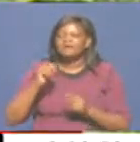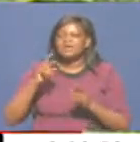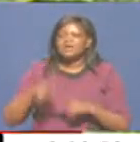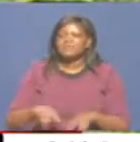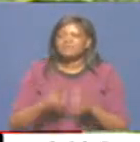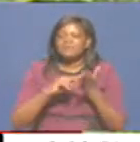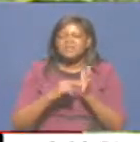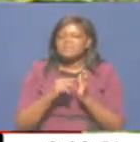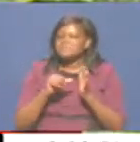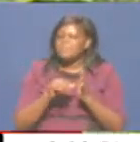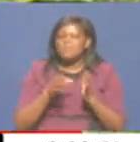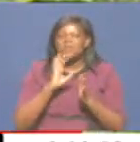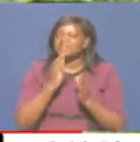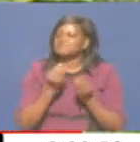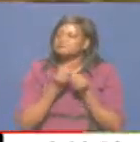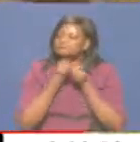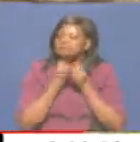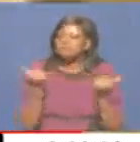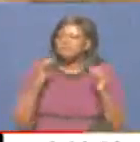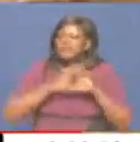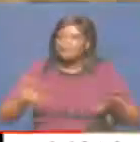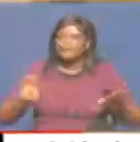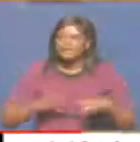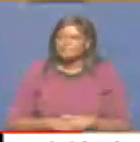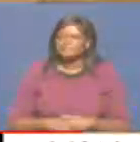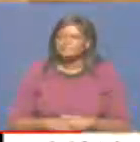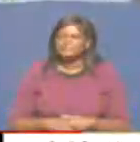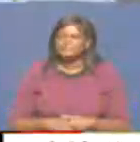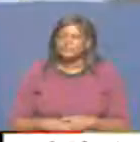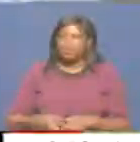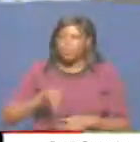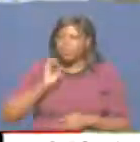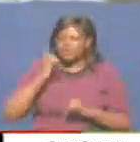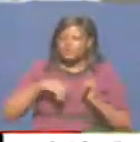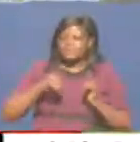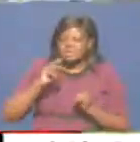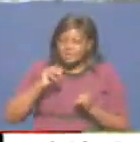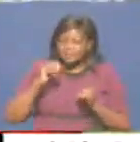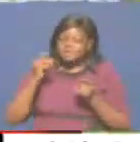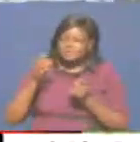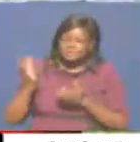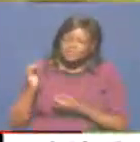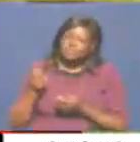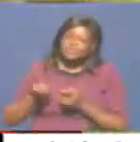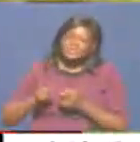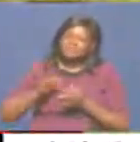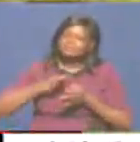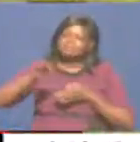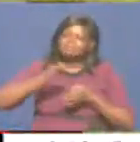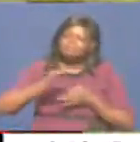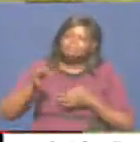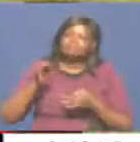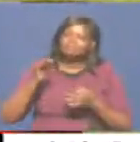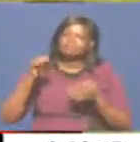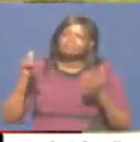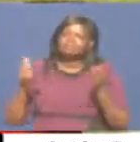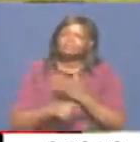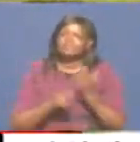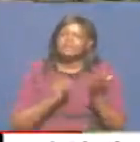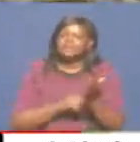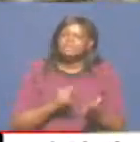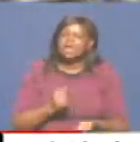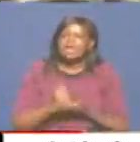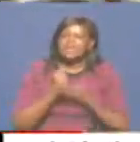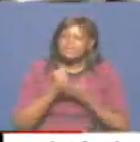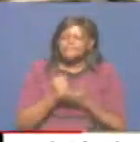maji zitakuwa kaa zimeisha. Water from the dam is expected to increase the acreage under rice and enable double cropping